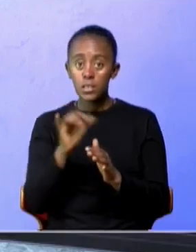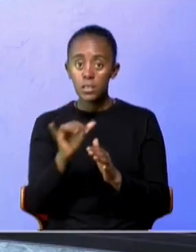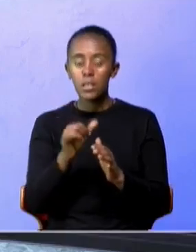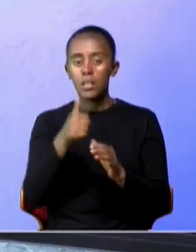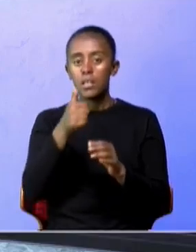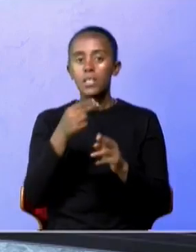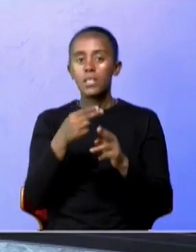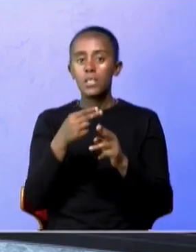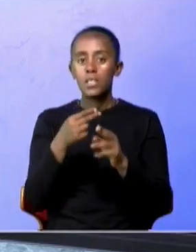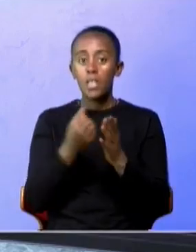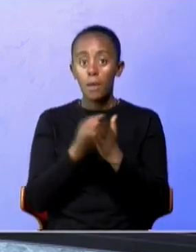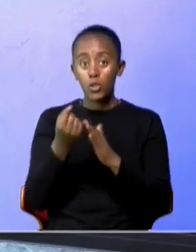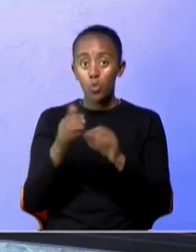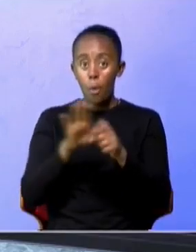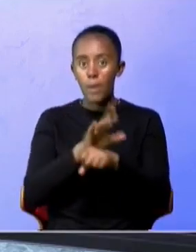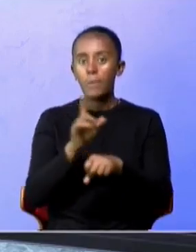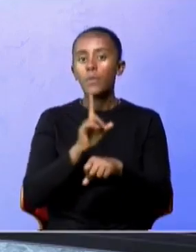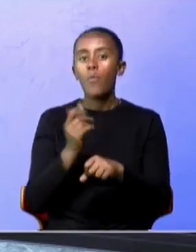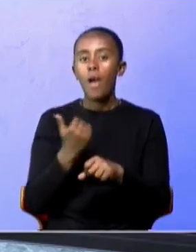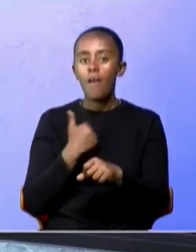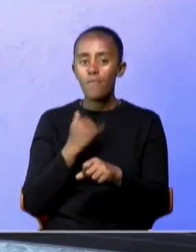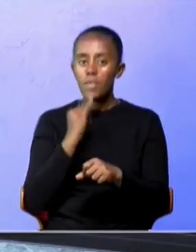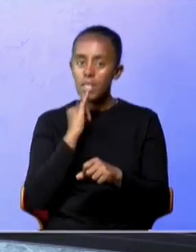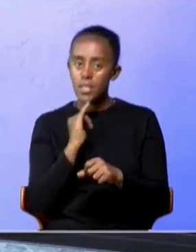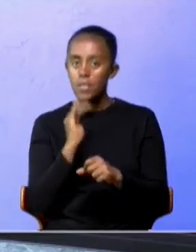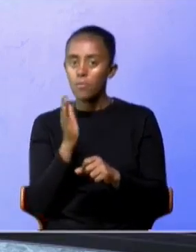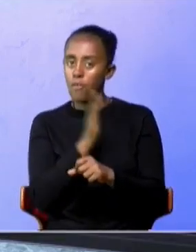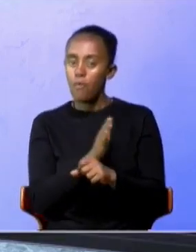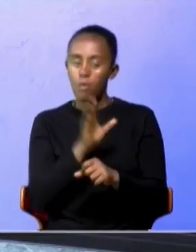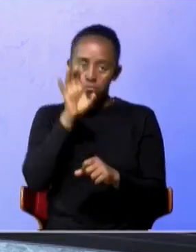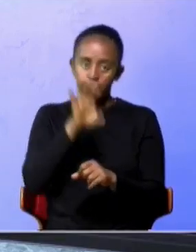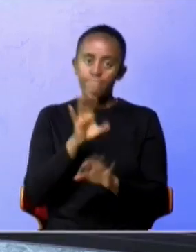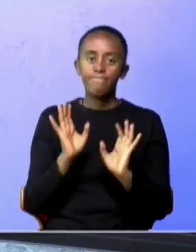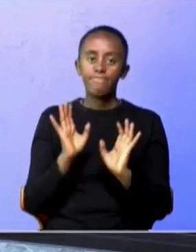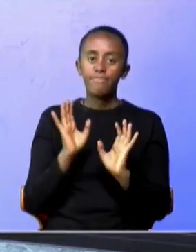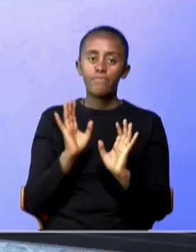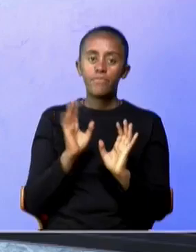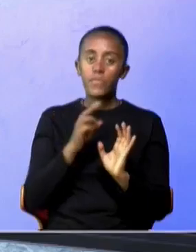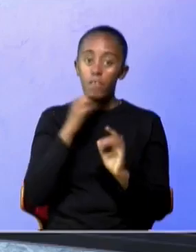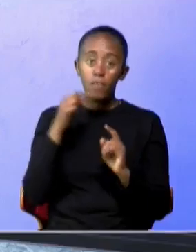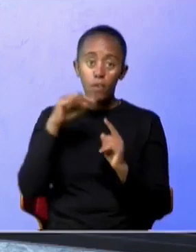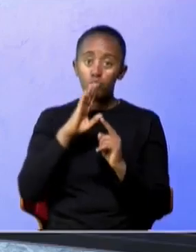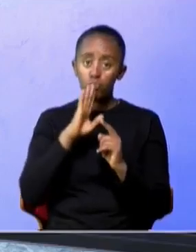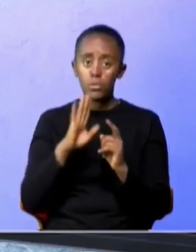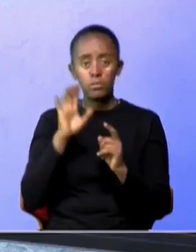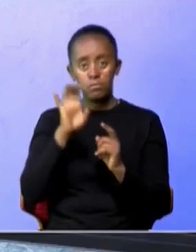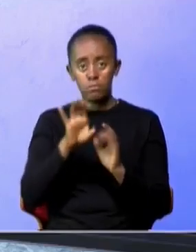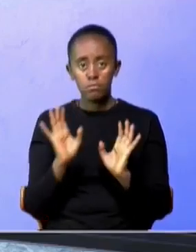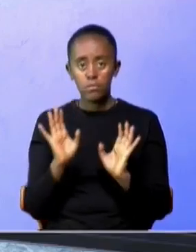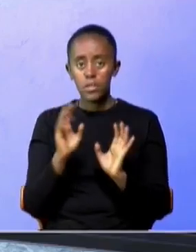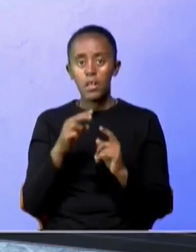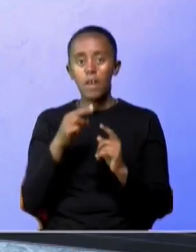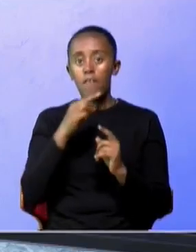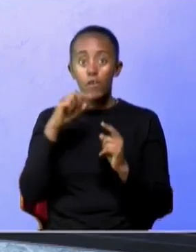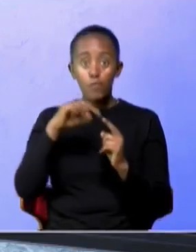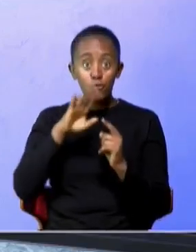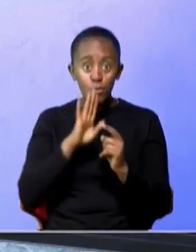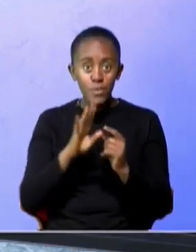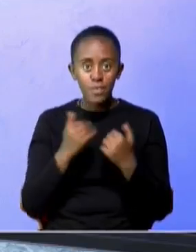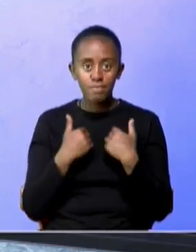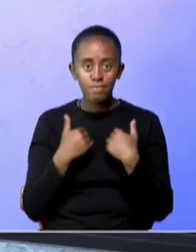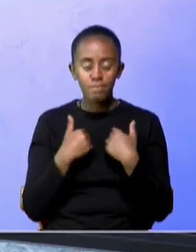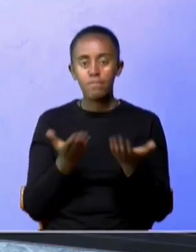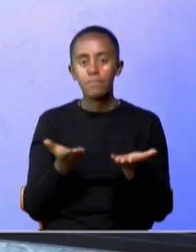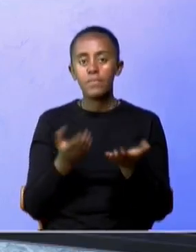subject complement, we have what? Is before it. Verb to be, again, a verb to be. So these are